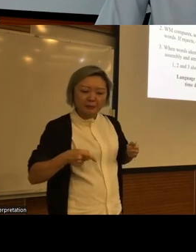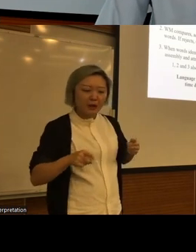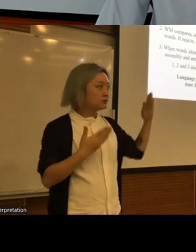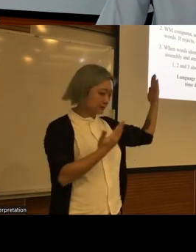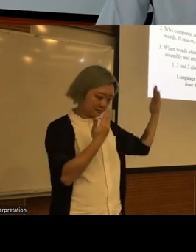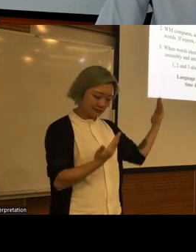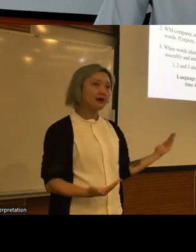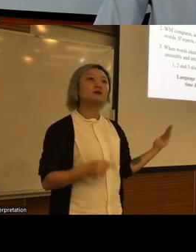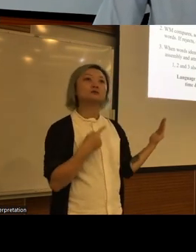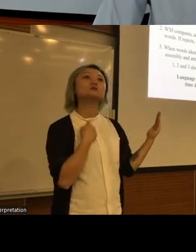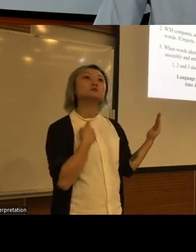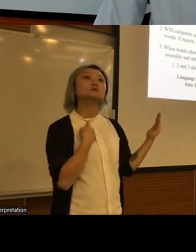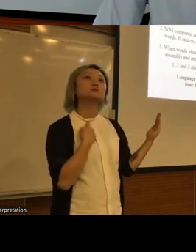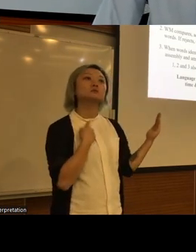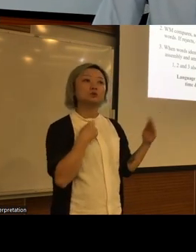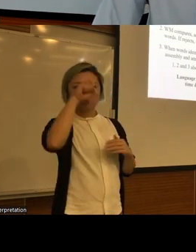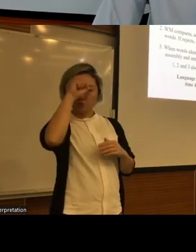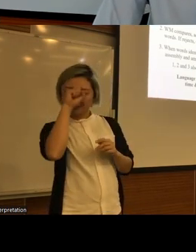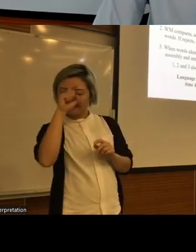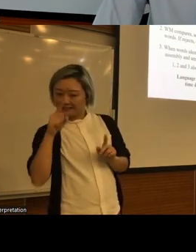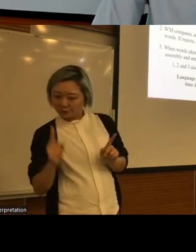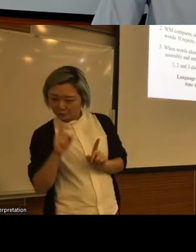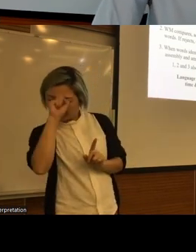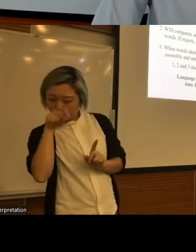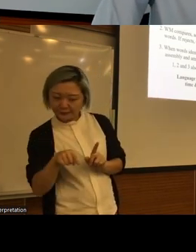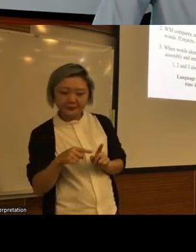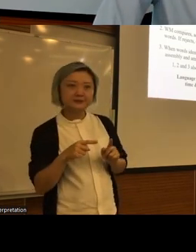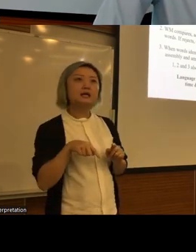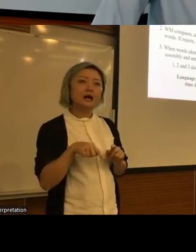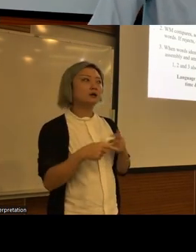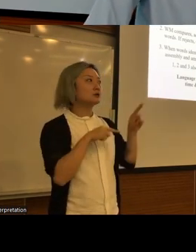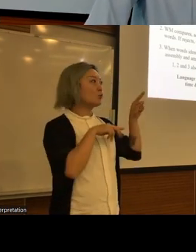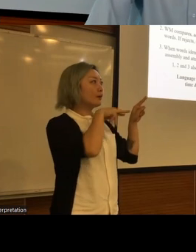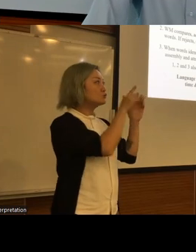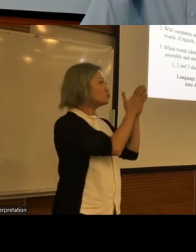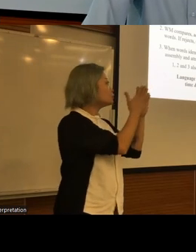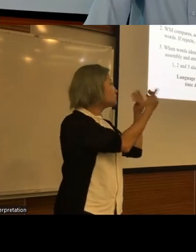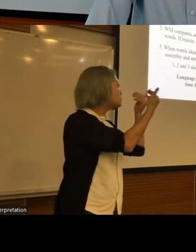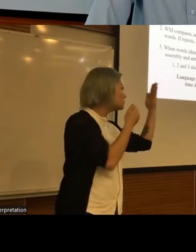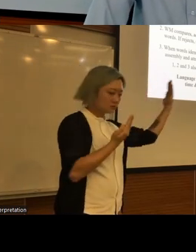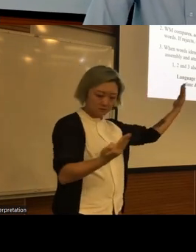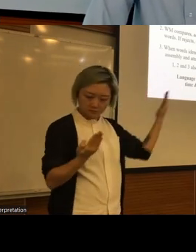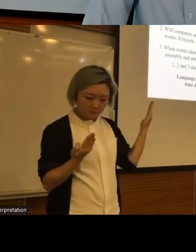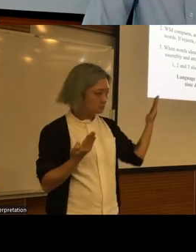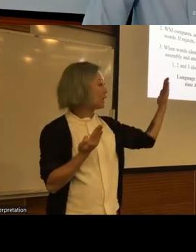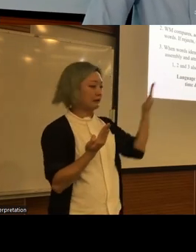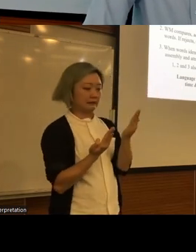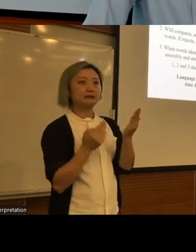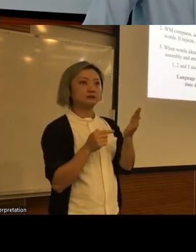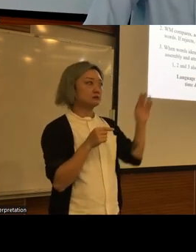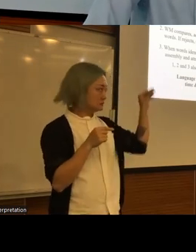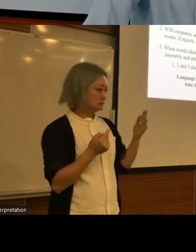is useful to understand that, and process it. Again, it takes time and it